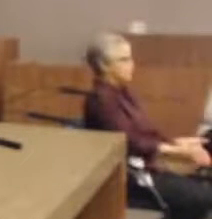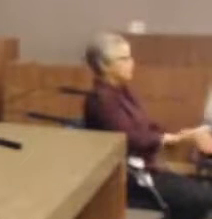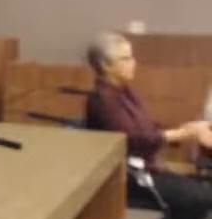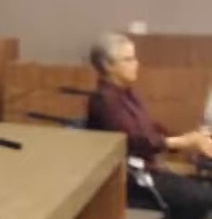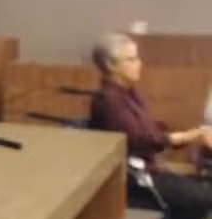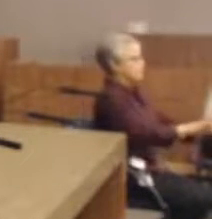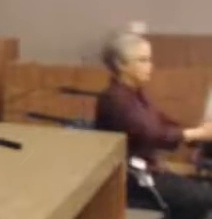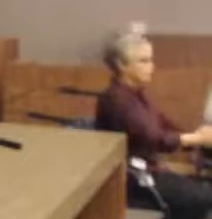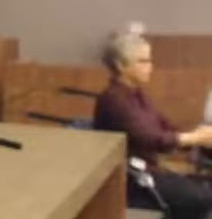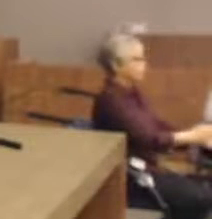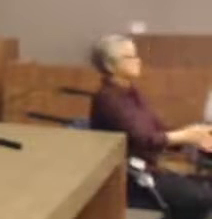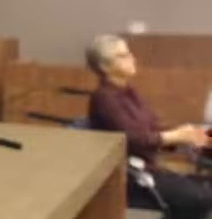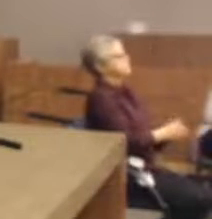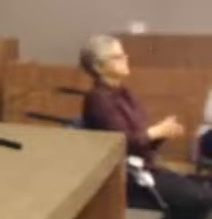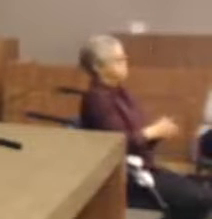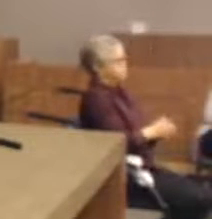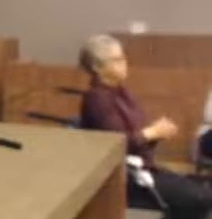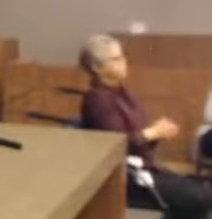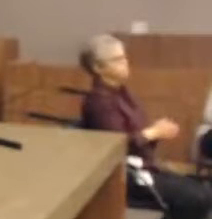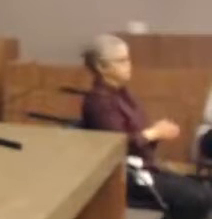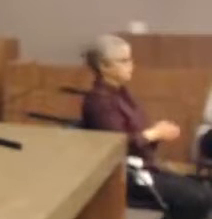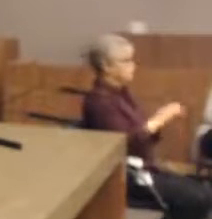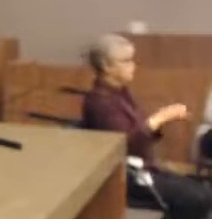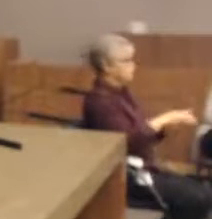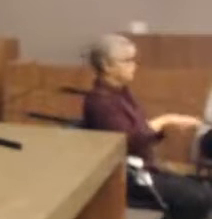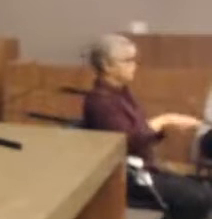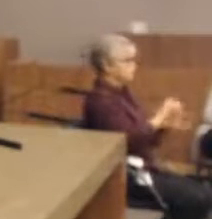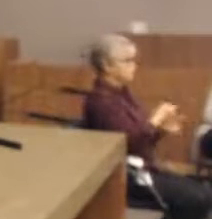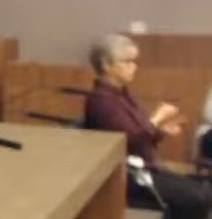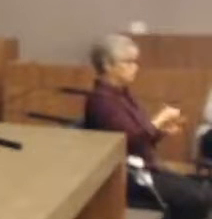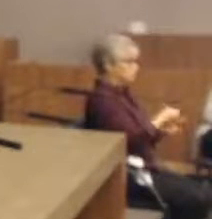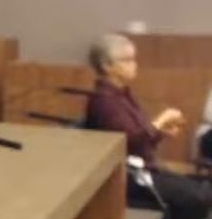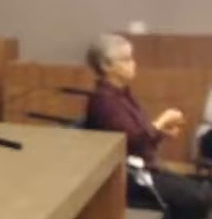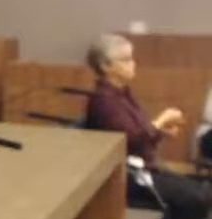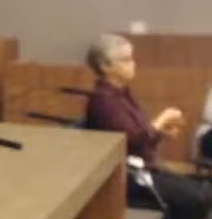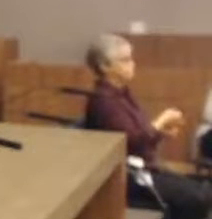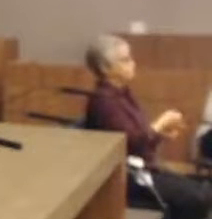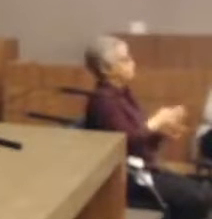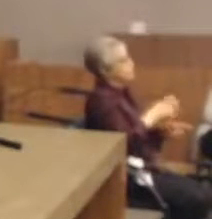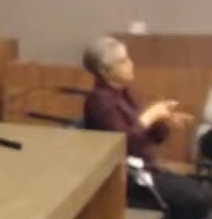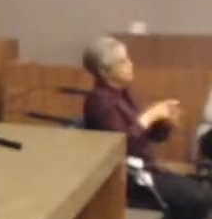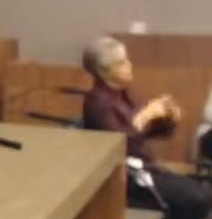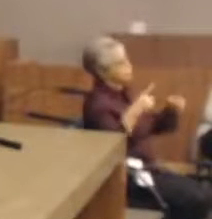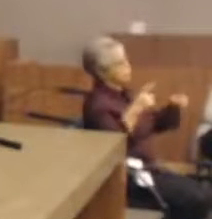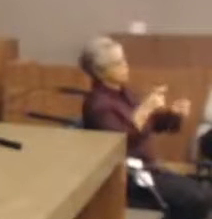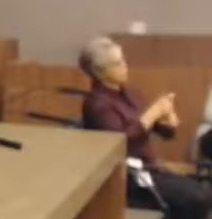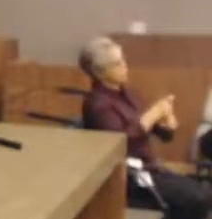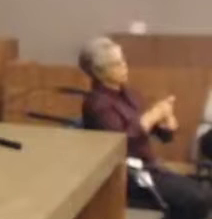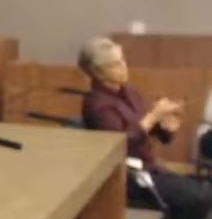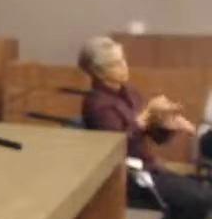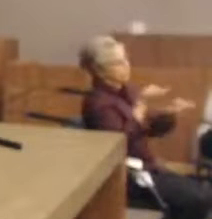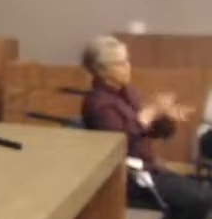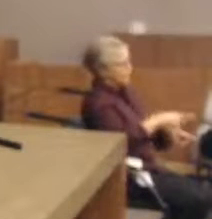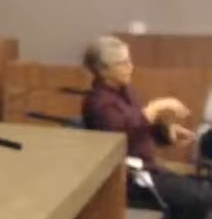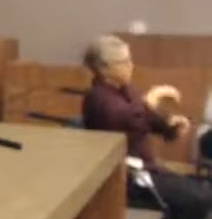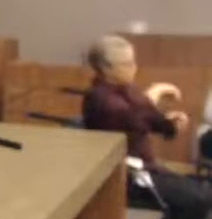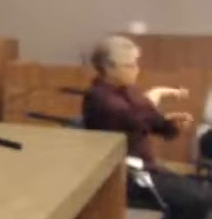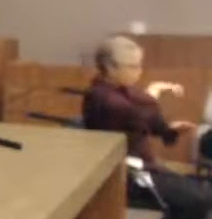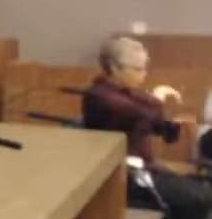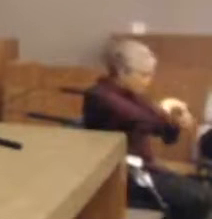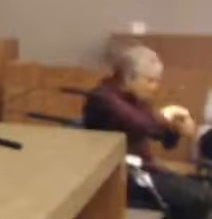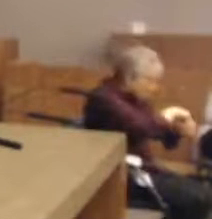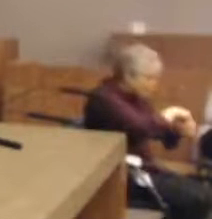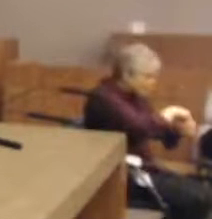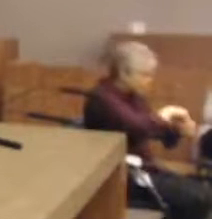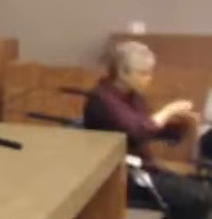that happens over and over again. And then complex means that it happens in a caregiving relationship. So there's a different dynamic to